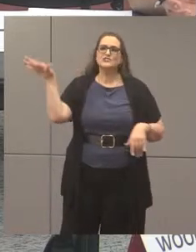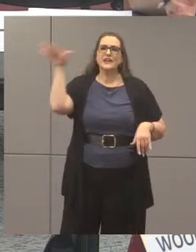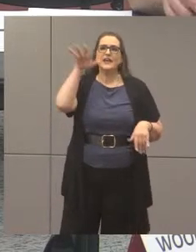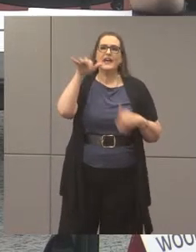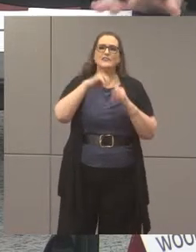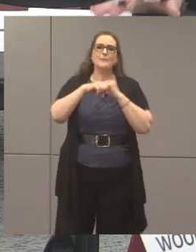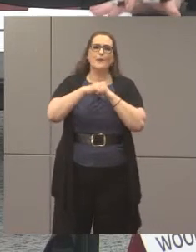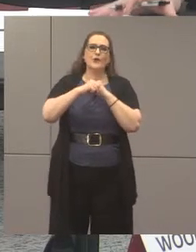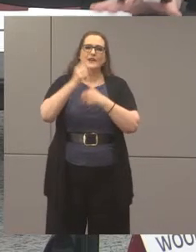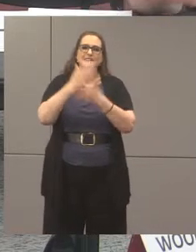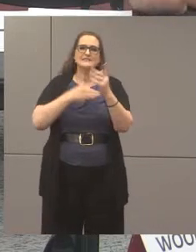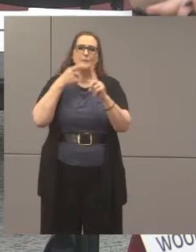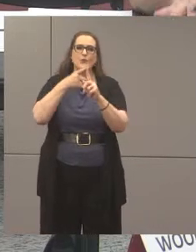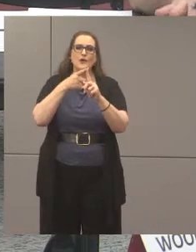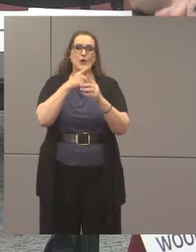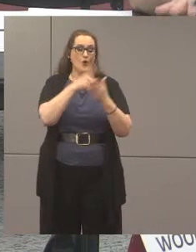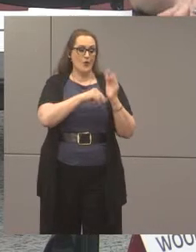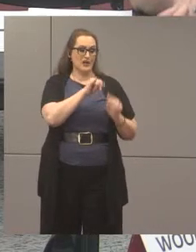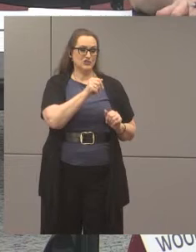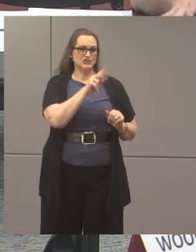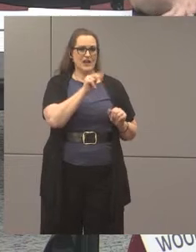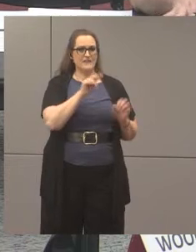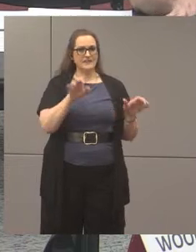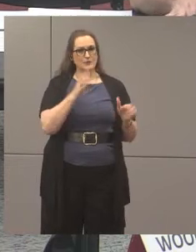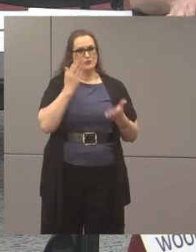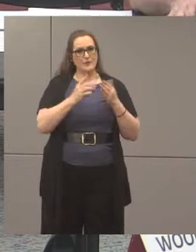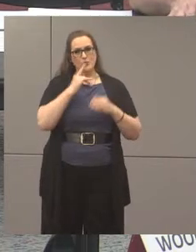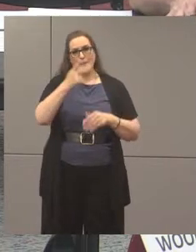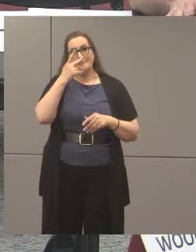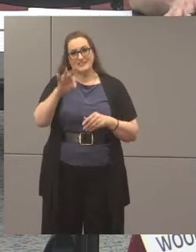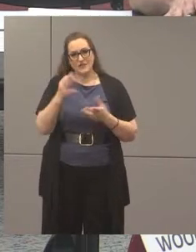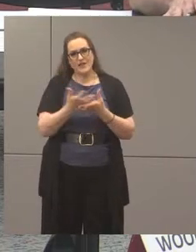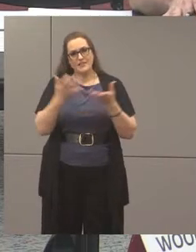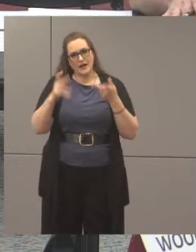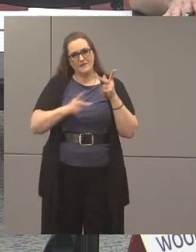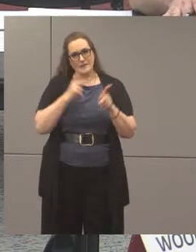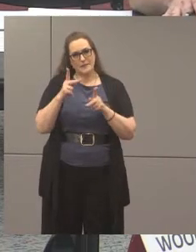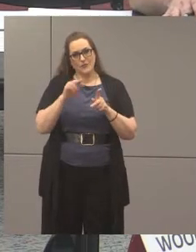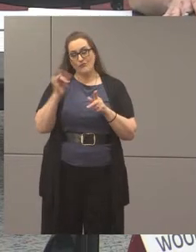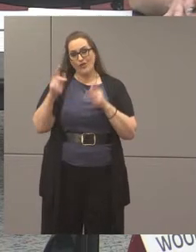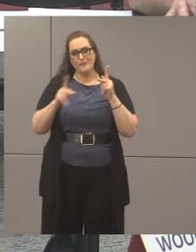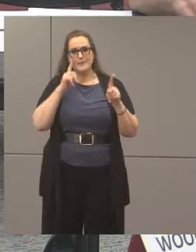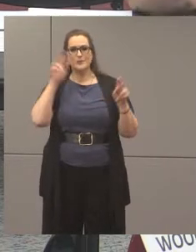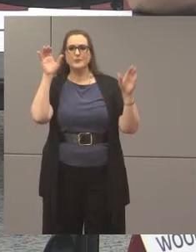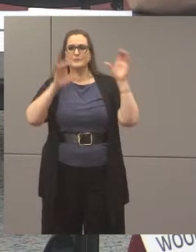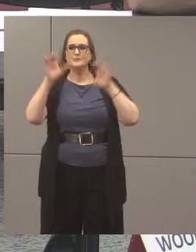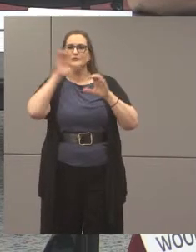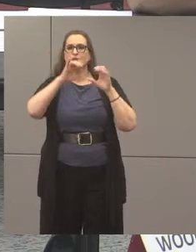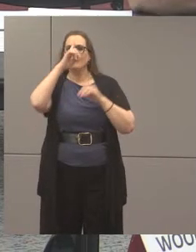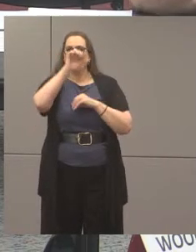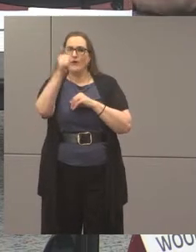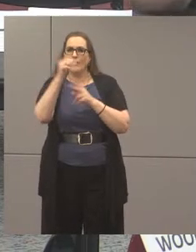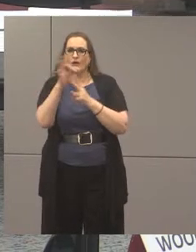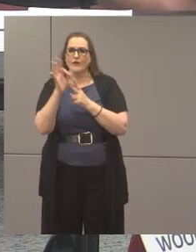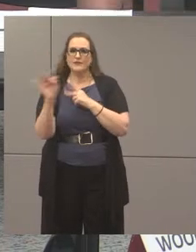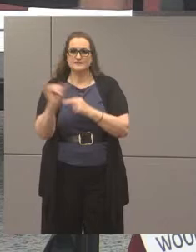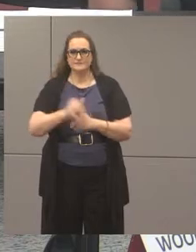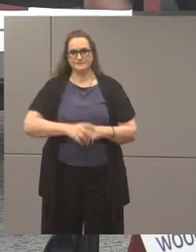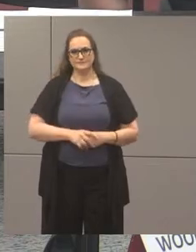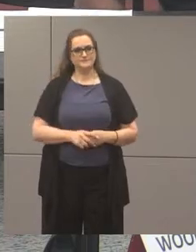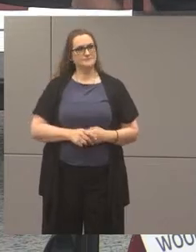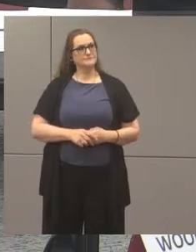point. What Java did probably is going to piss off a lot of people, and other people will be looking for alternatives as well.